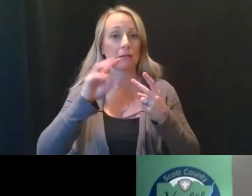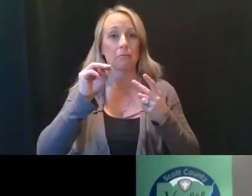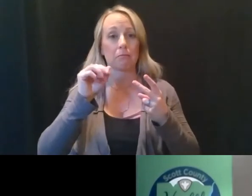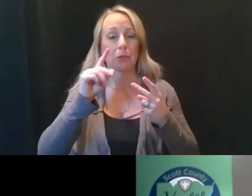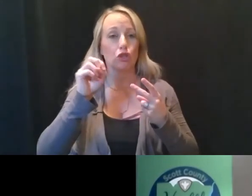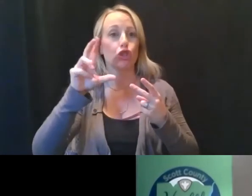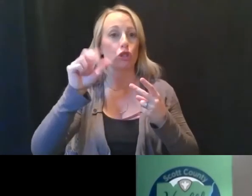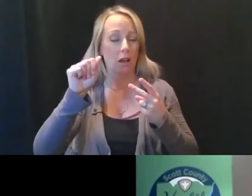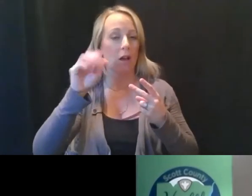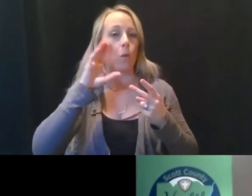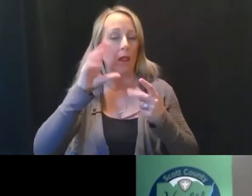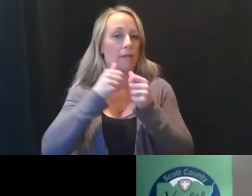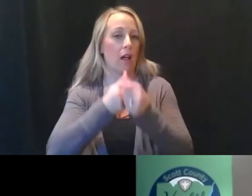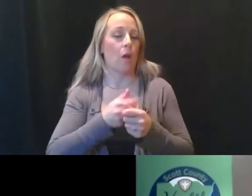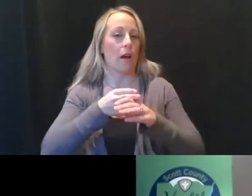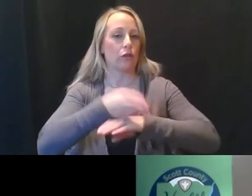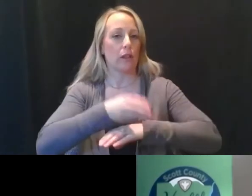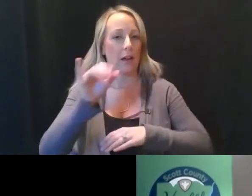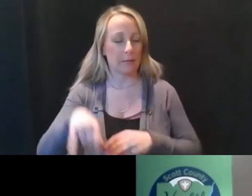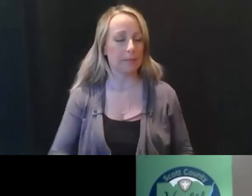soon after.